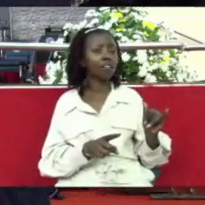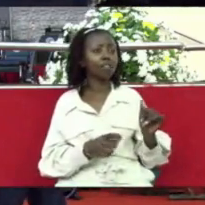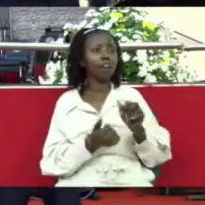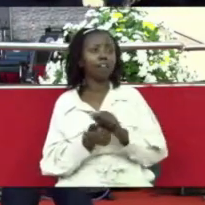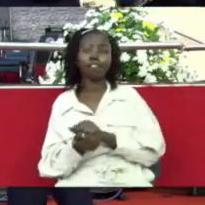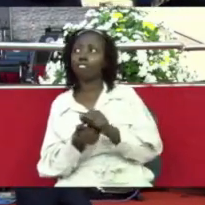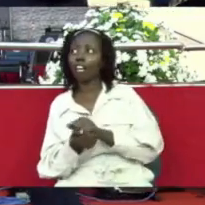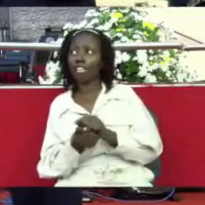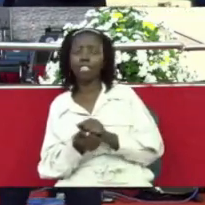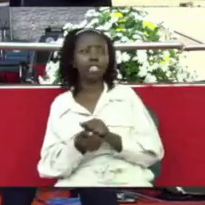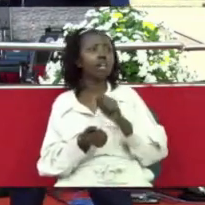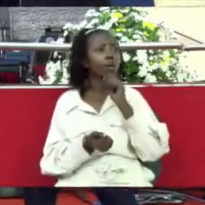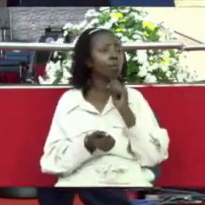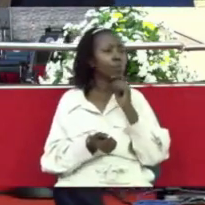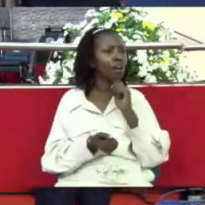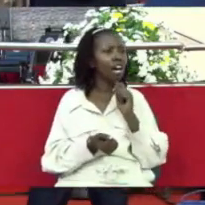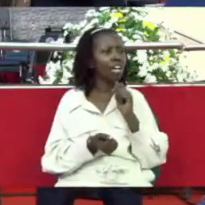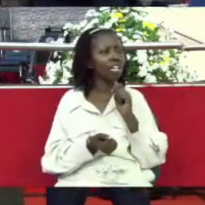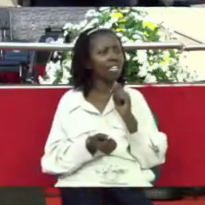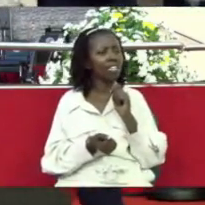this man dug up his seed